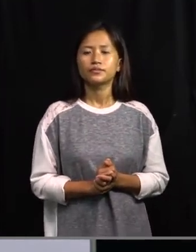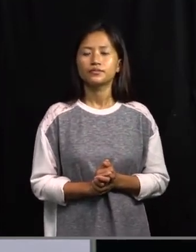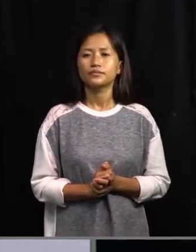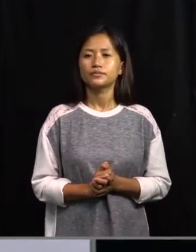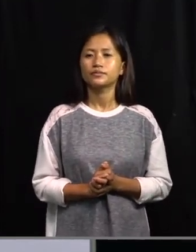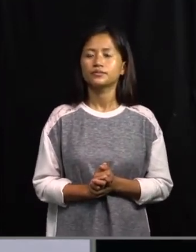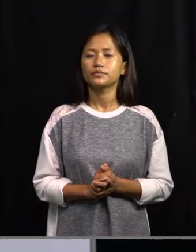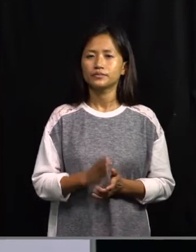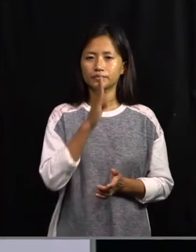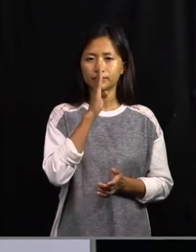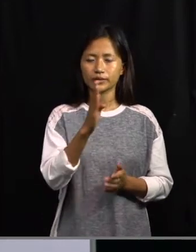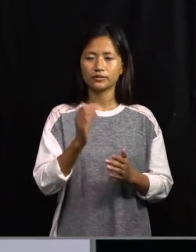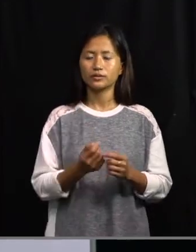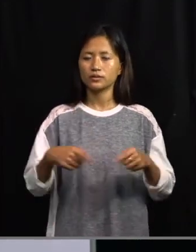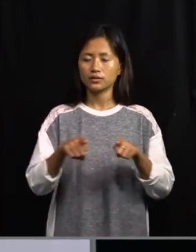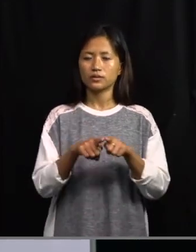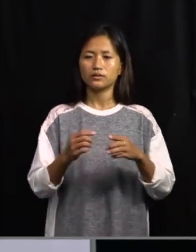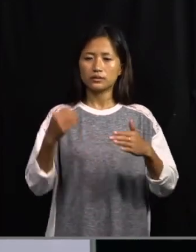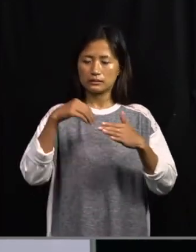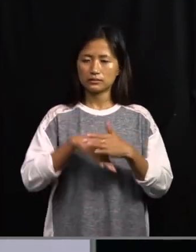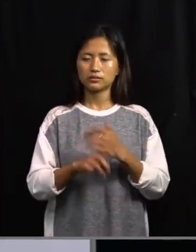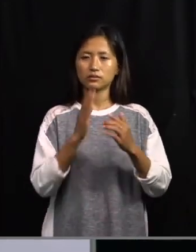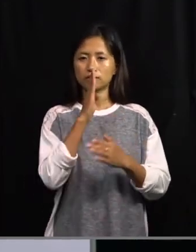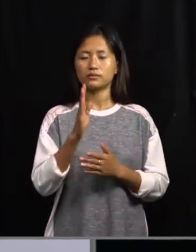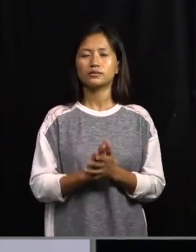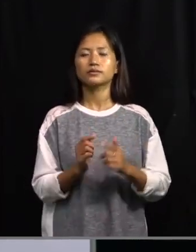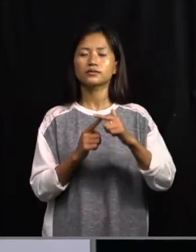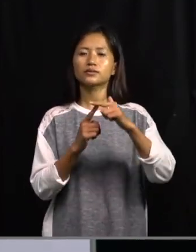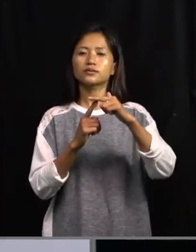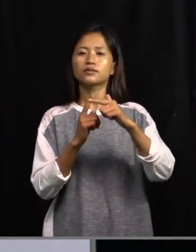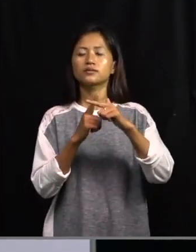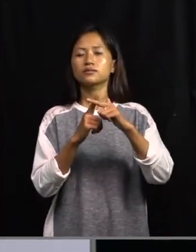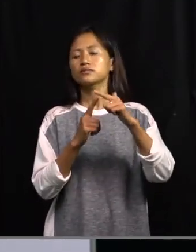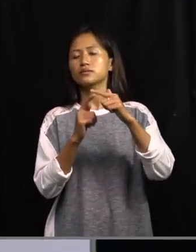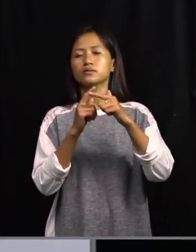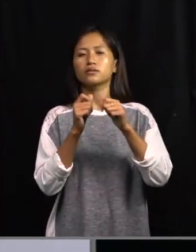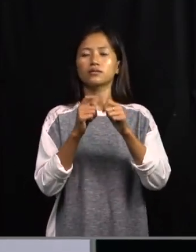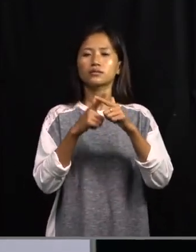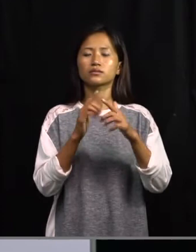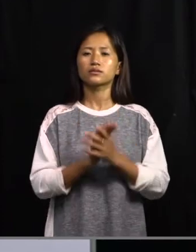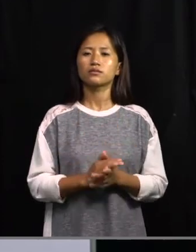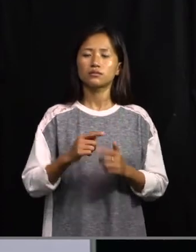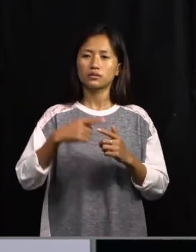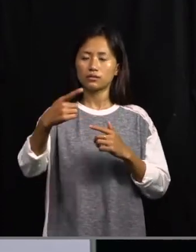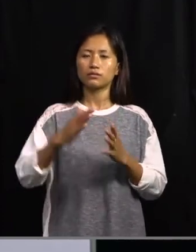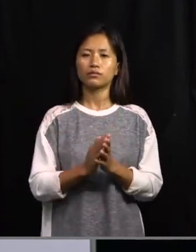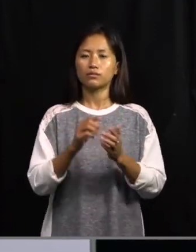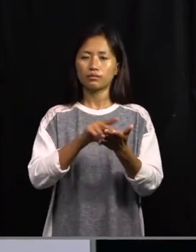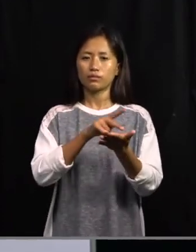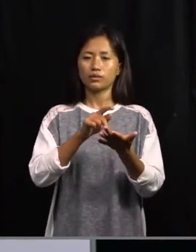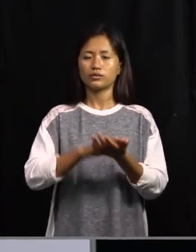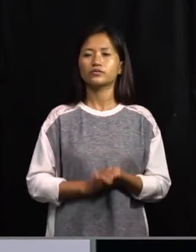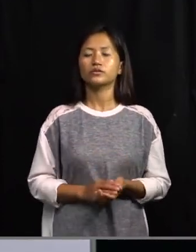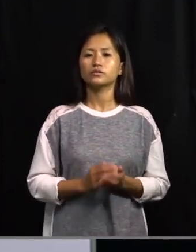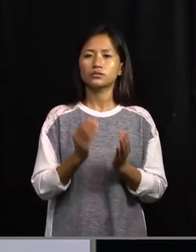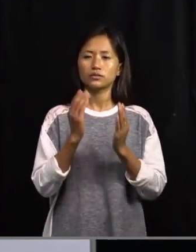of direct and indirect taxes is done in detail in the later part of the chapter. So if we get time,